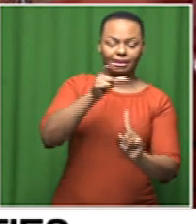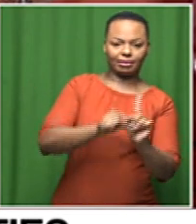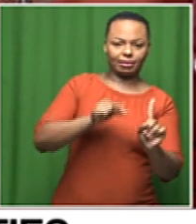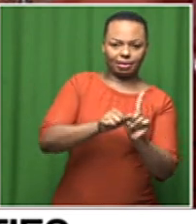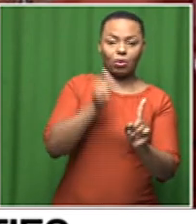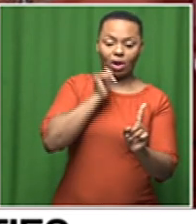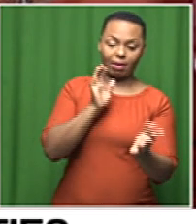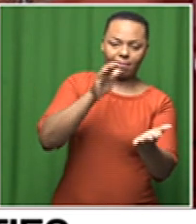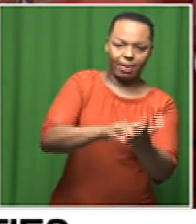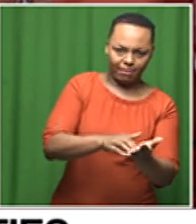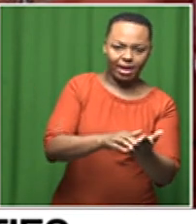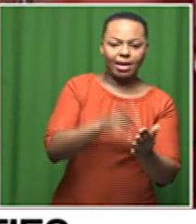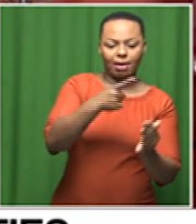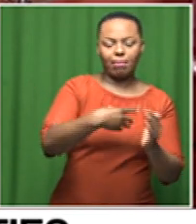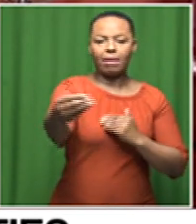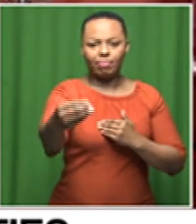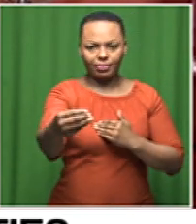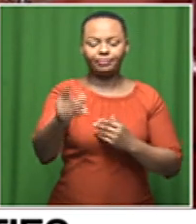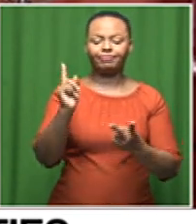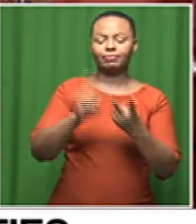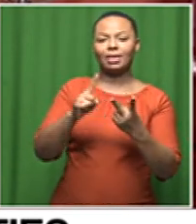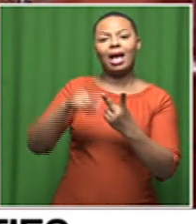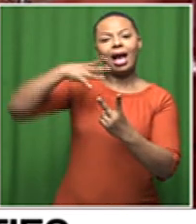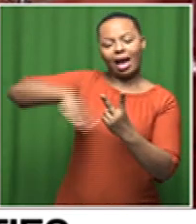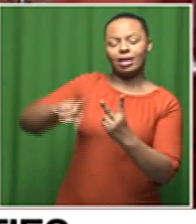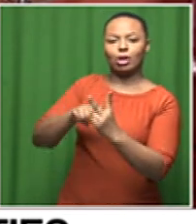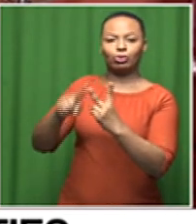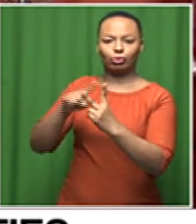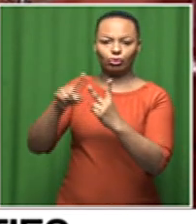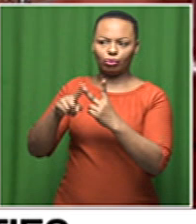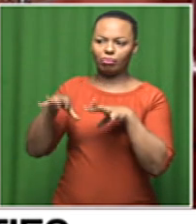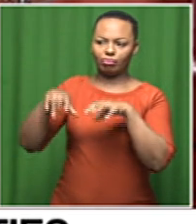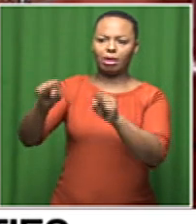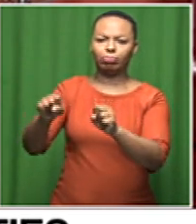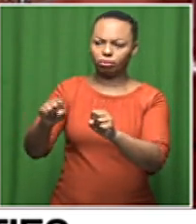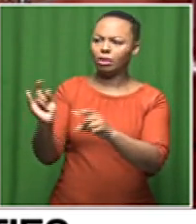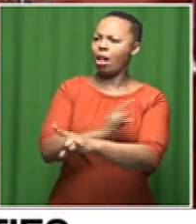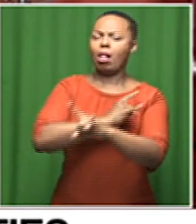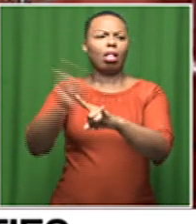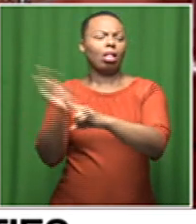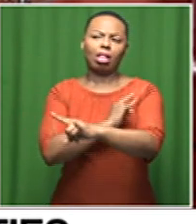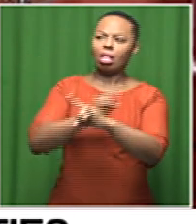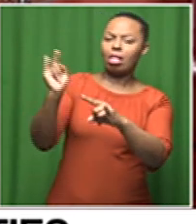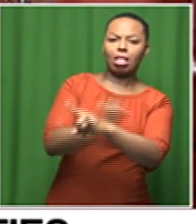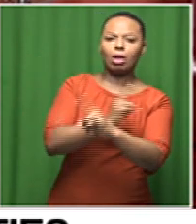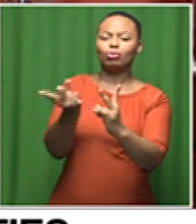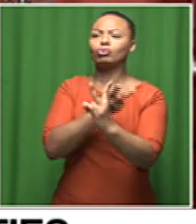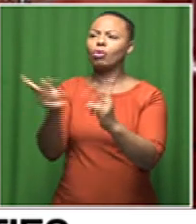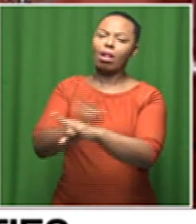found here, atsamaya. These two, they carry on with their topic. Topic